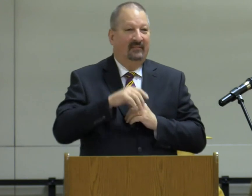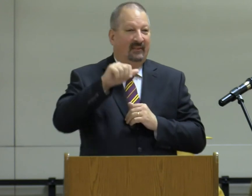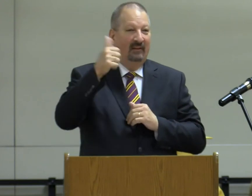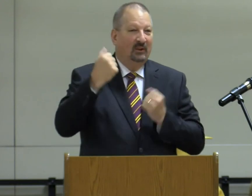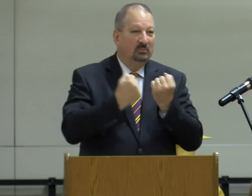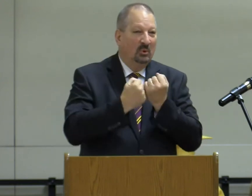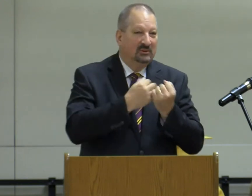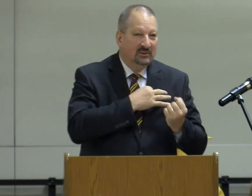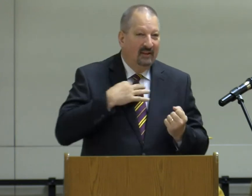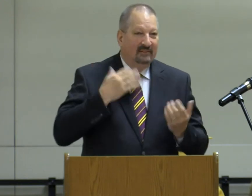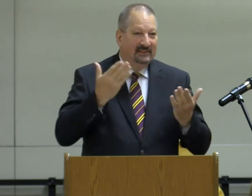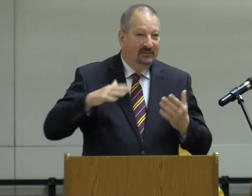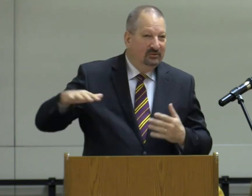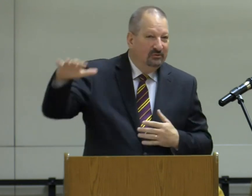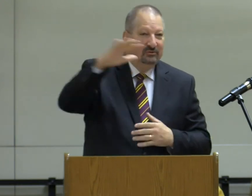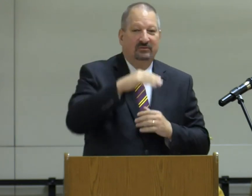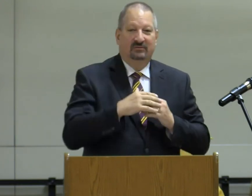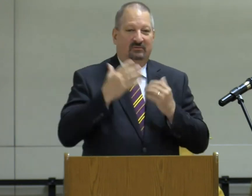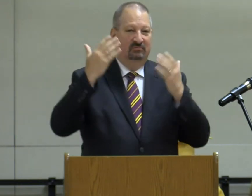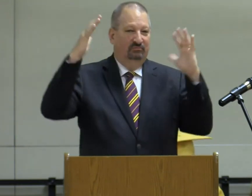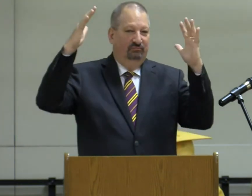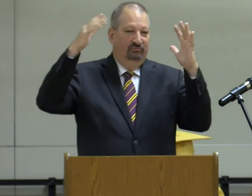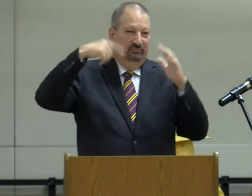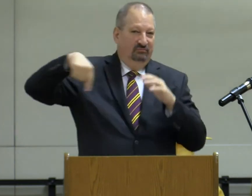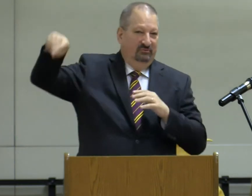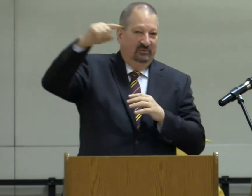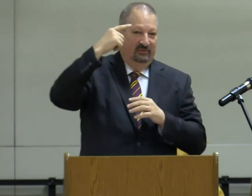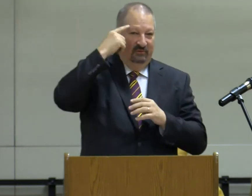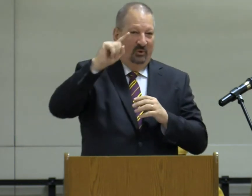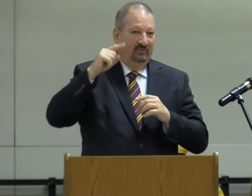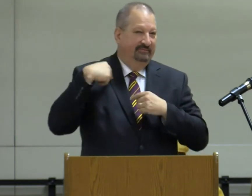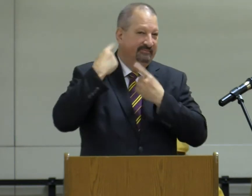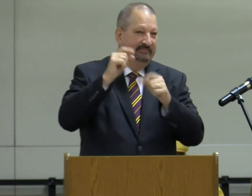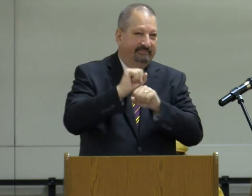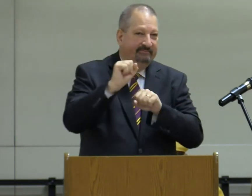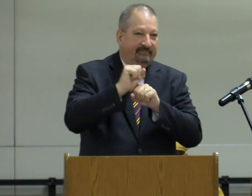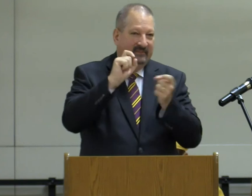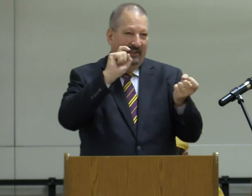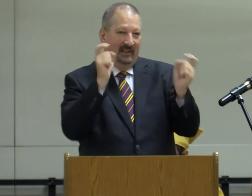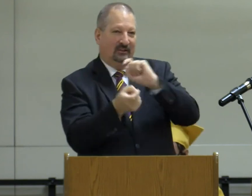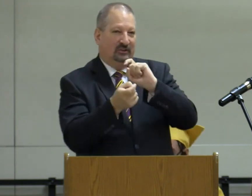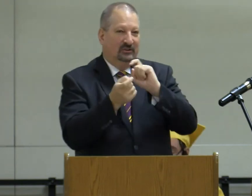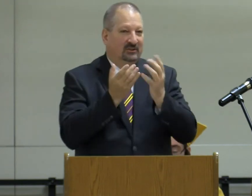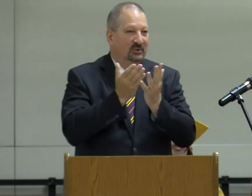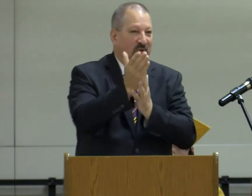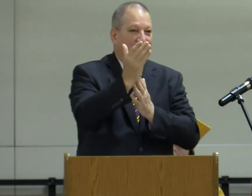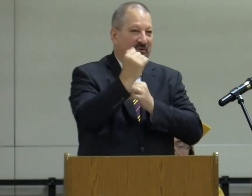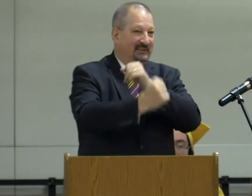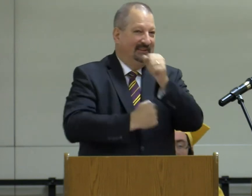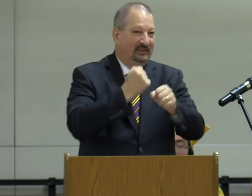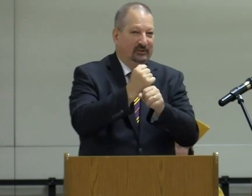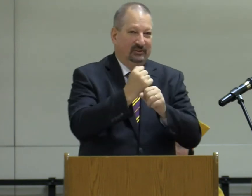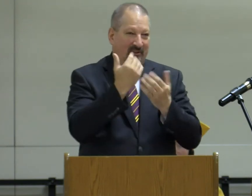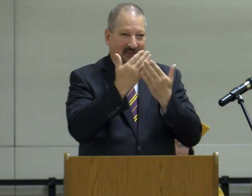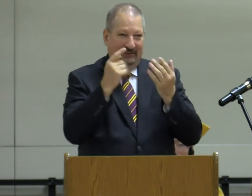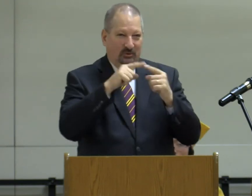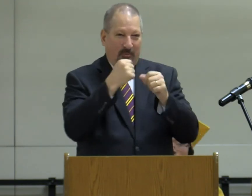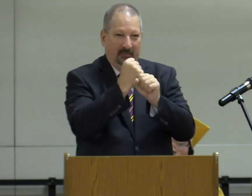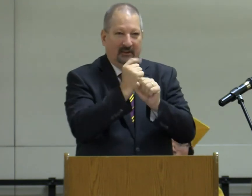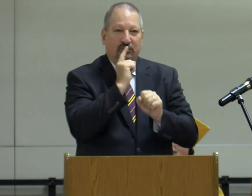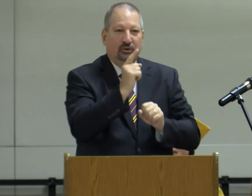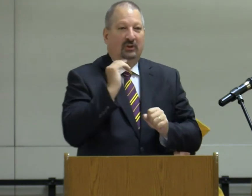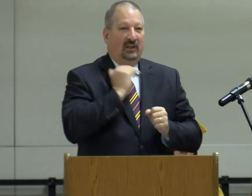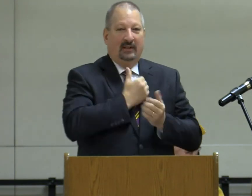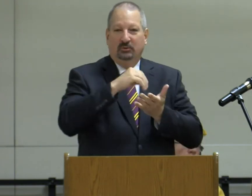CEPAs, dorm staff, and other support staff on campus. A big round of applause for them and all their hard work throughout all